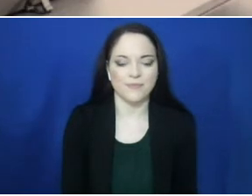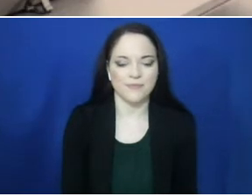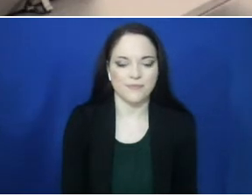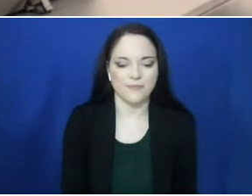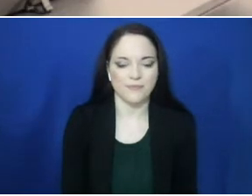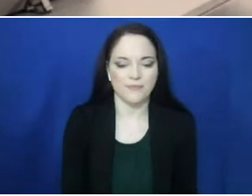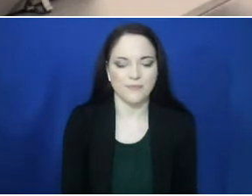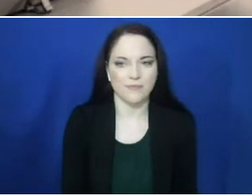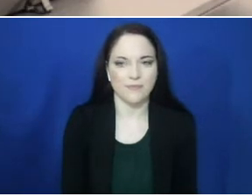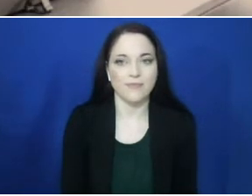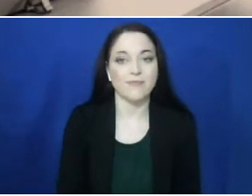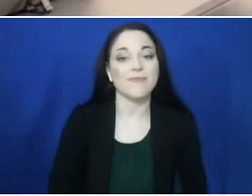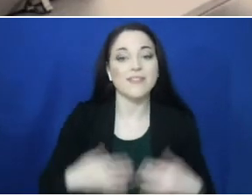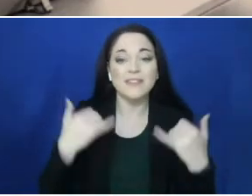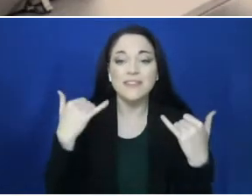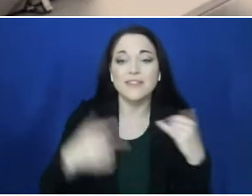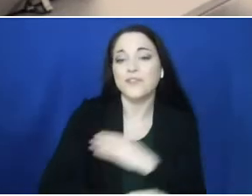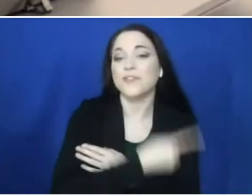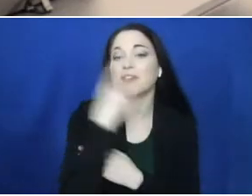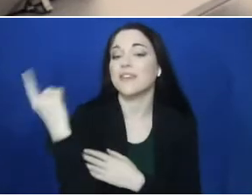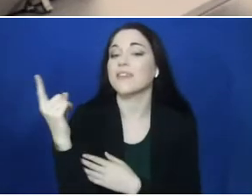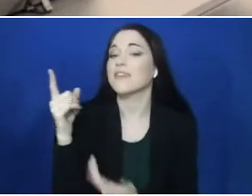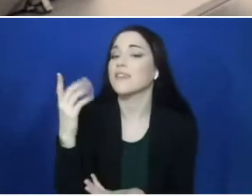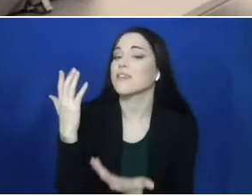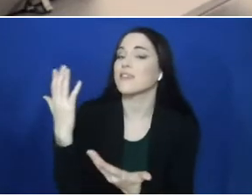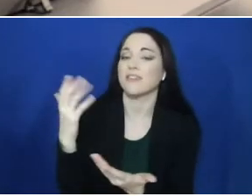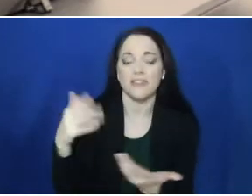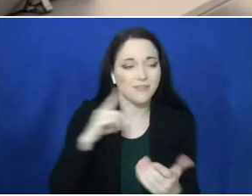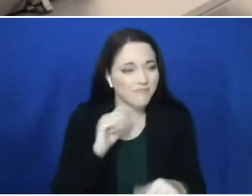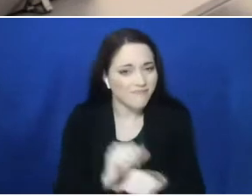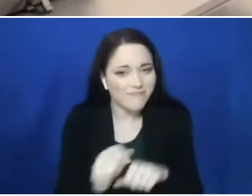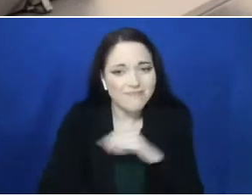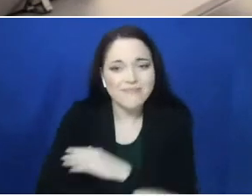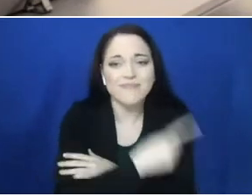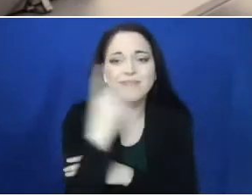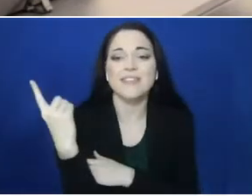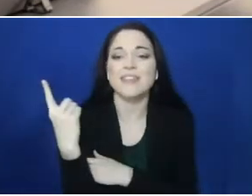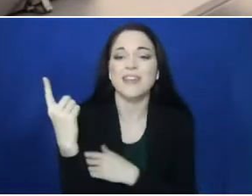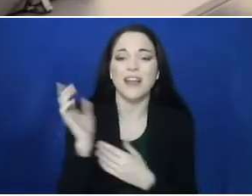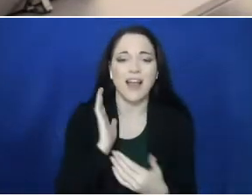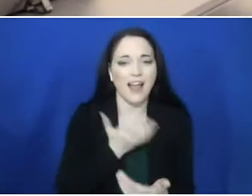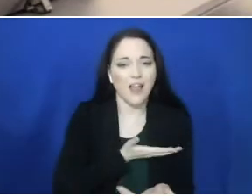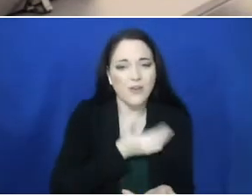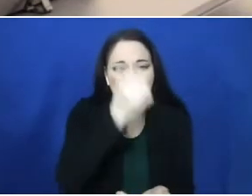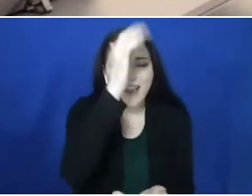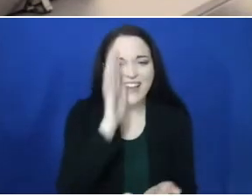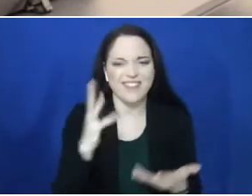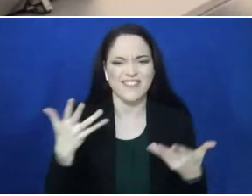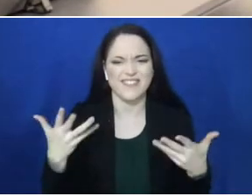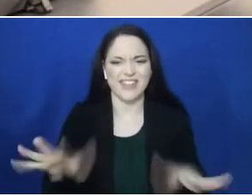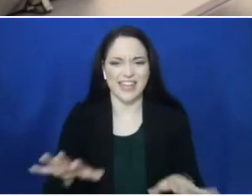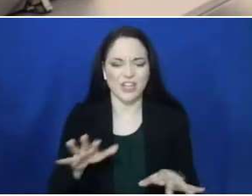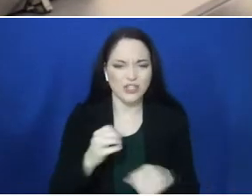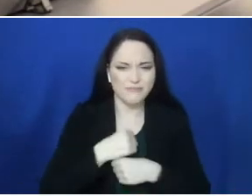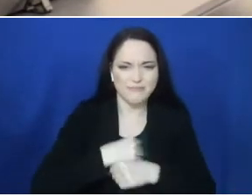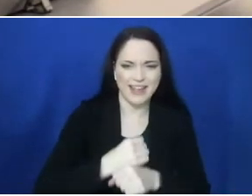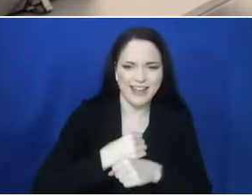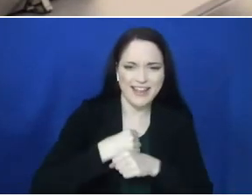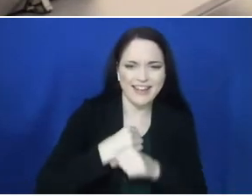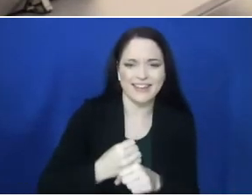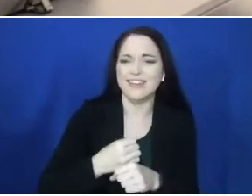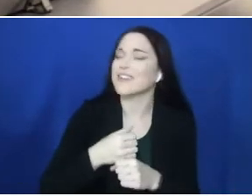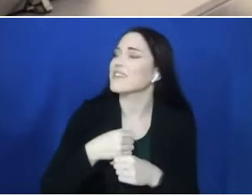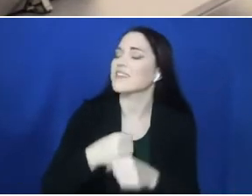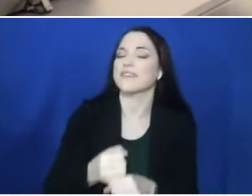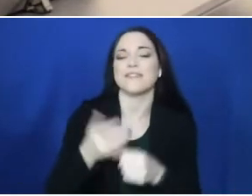This is the day, this is the day that our God has made, that our God has